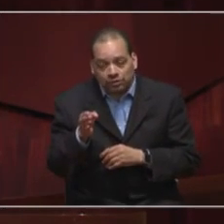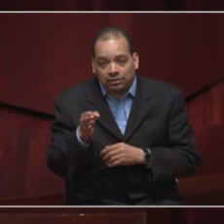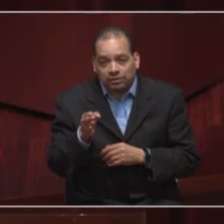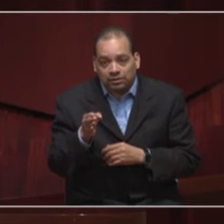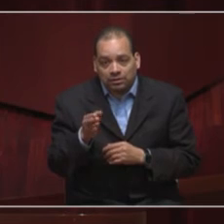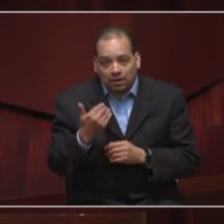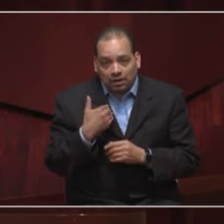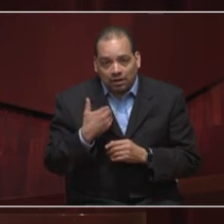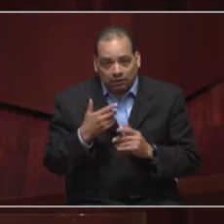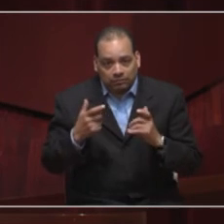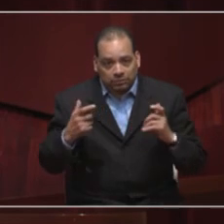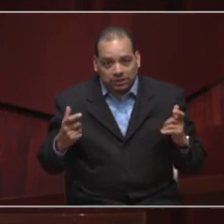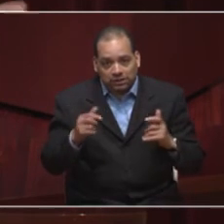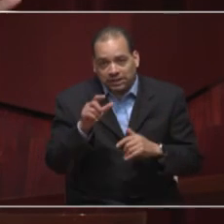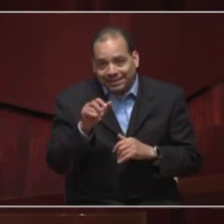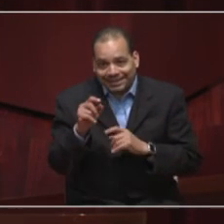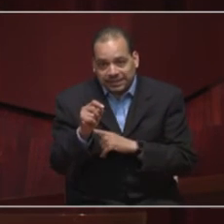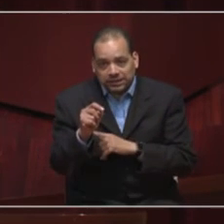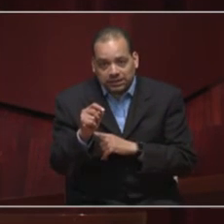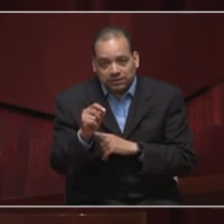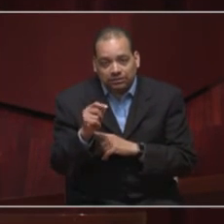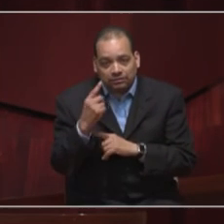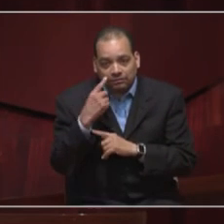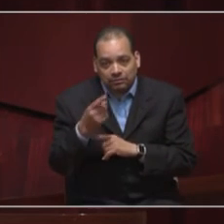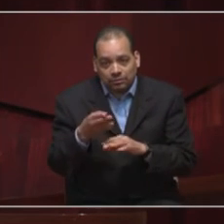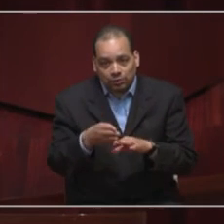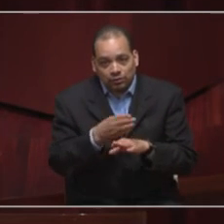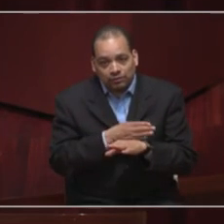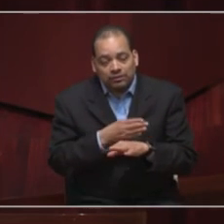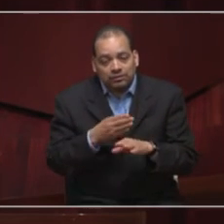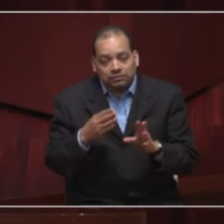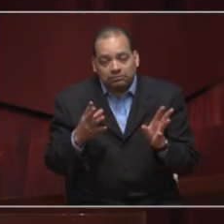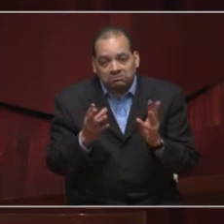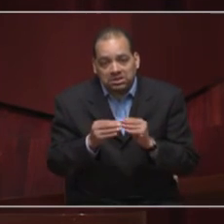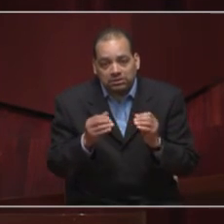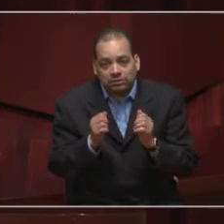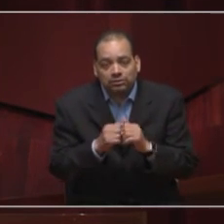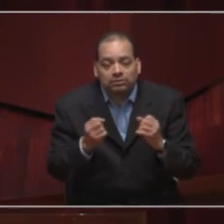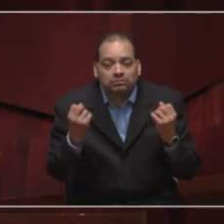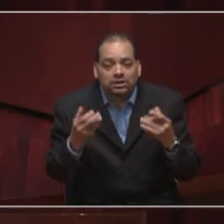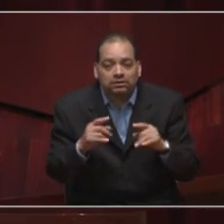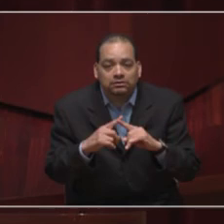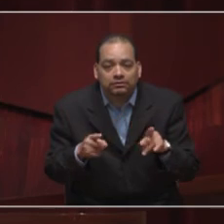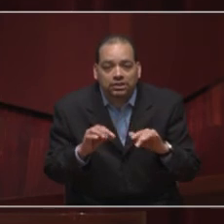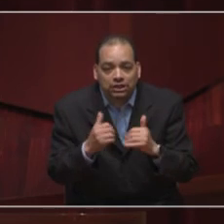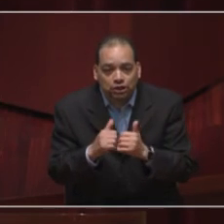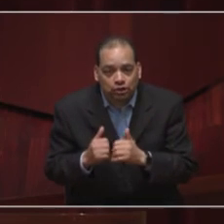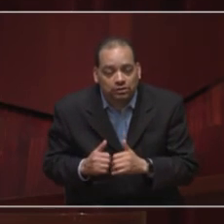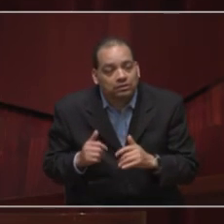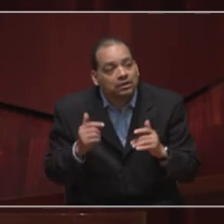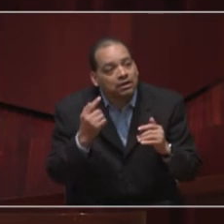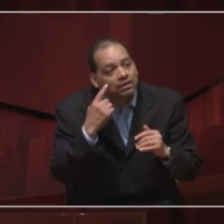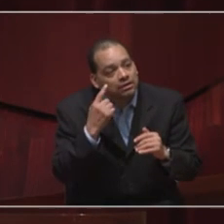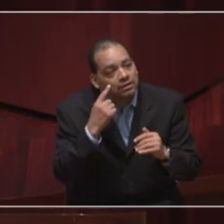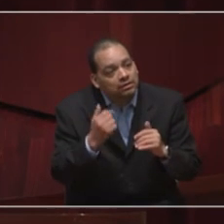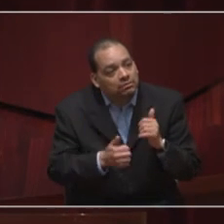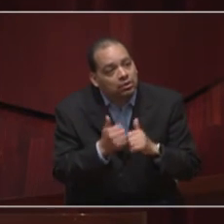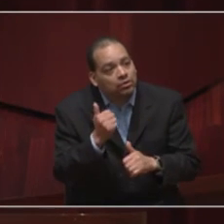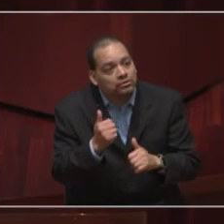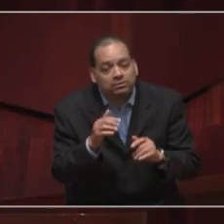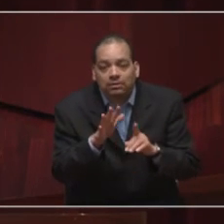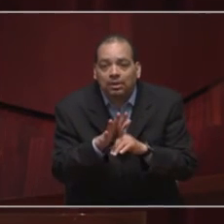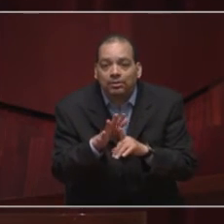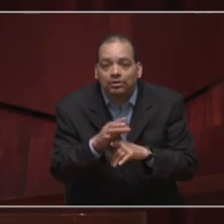long list of enhancements that I have from meeting with so many agencies. That's one of them. I think the most popular one would be for